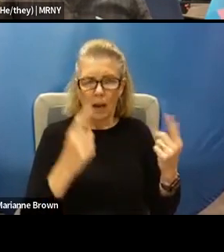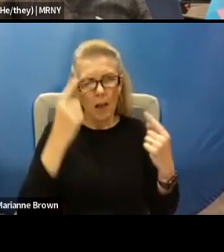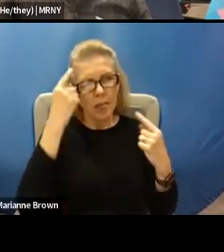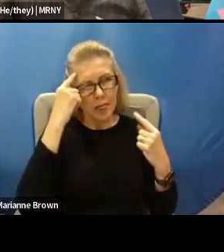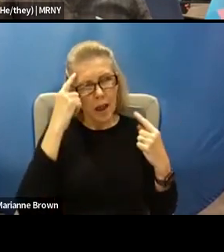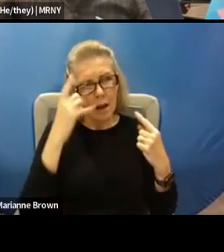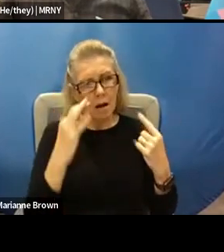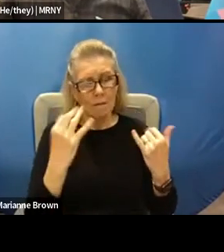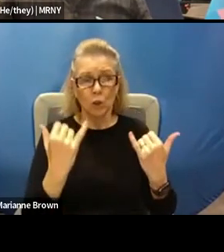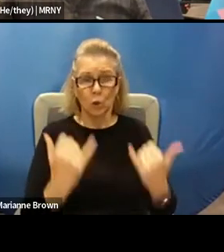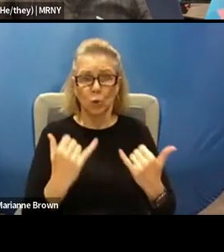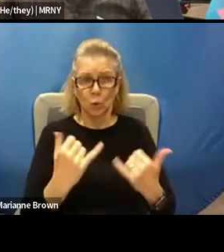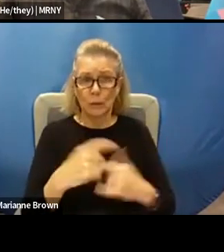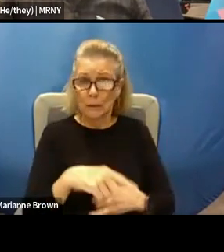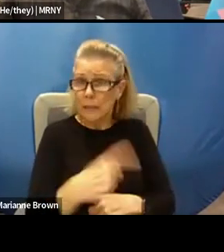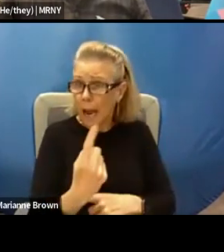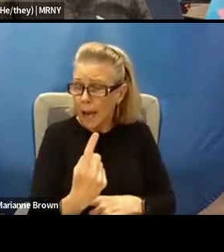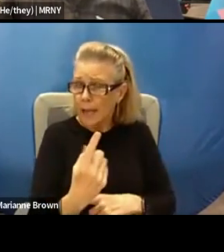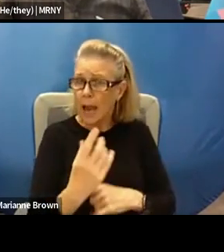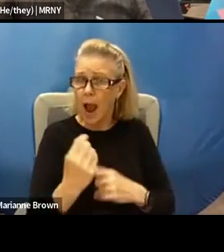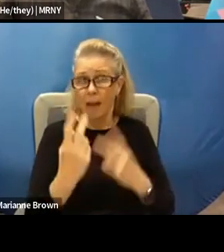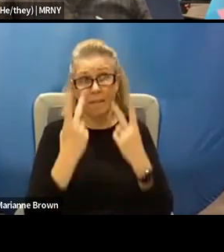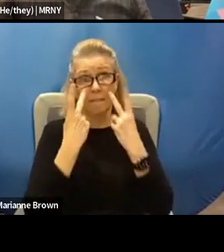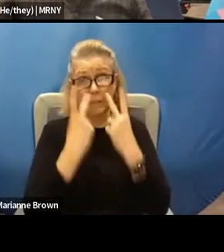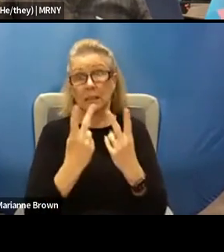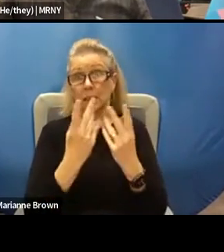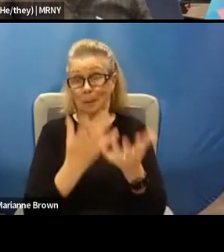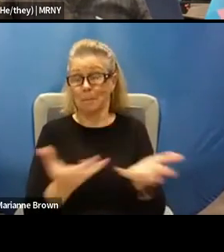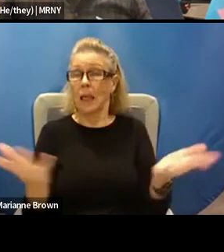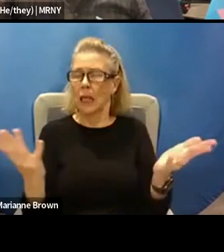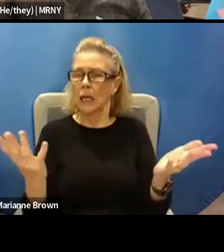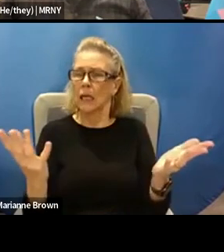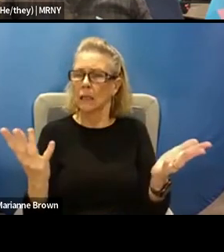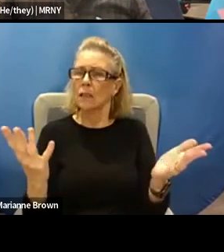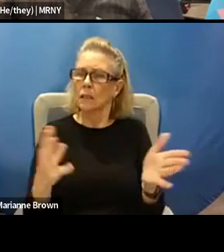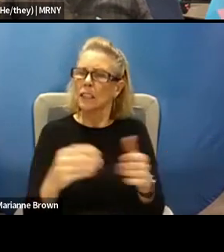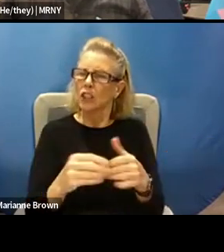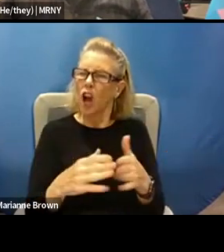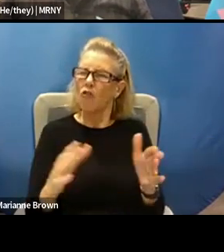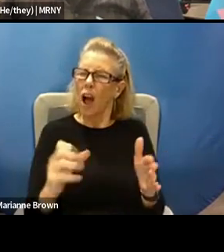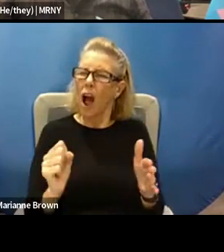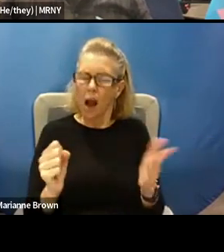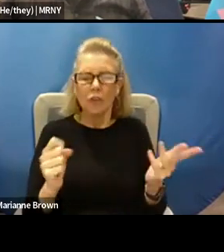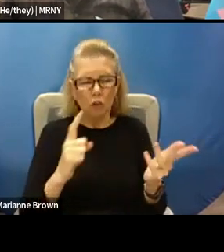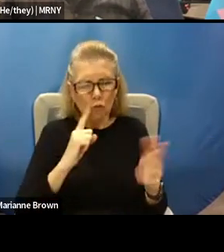of today and visibility in general as a call to action to